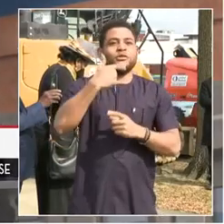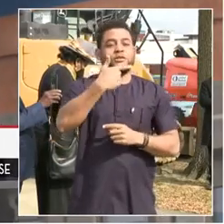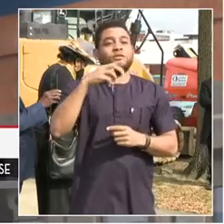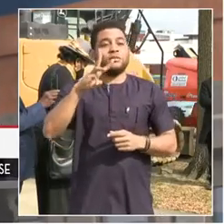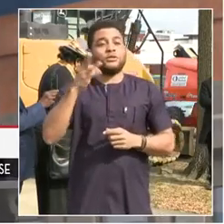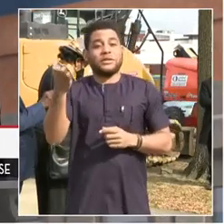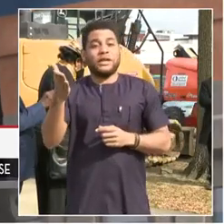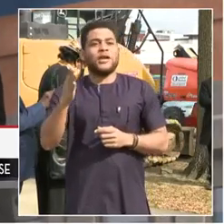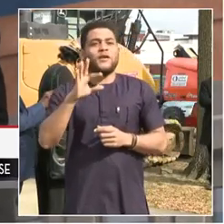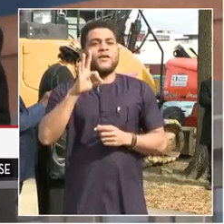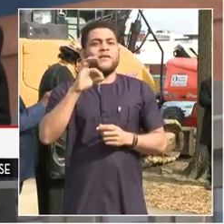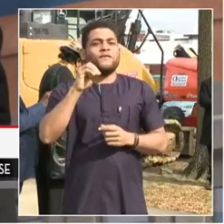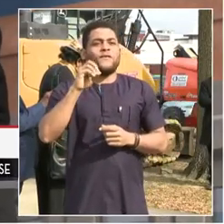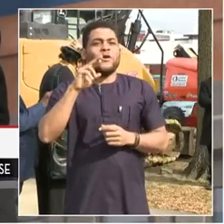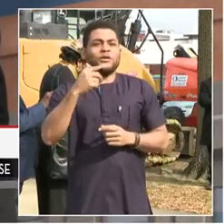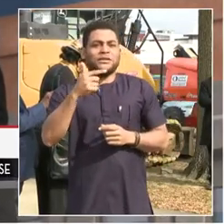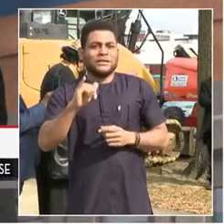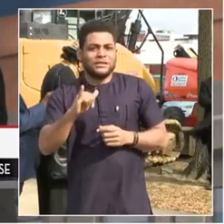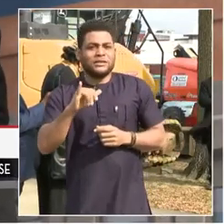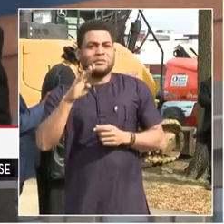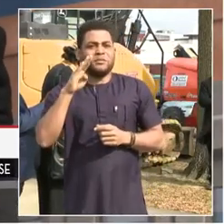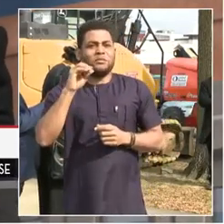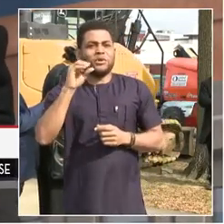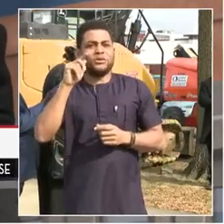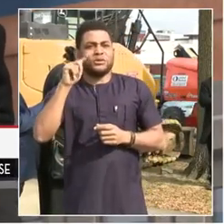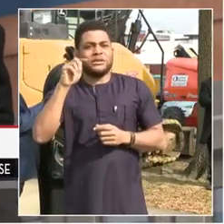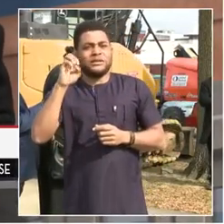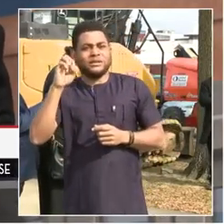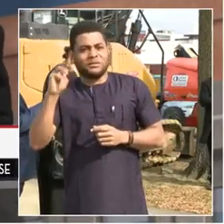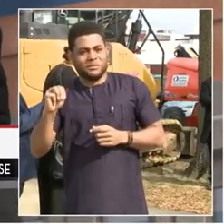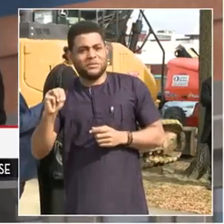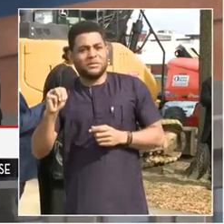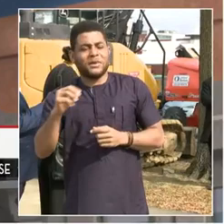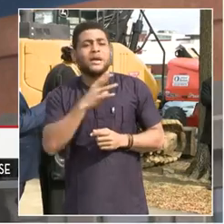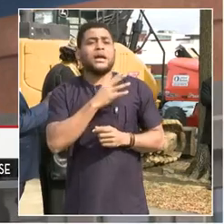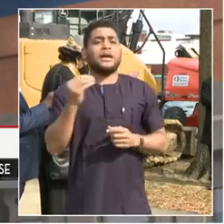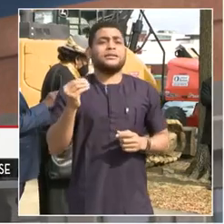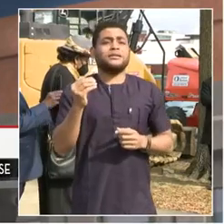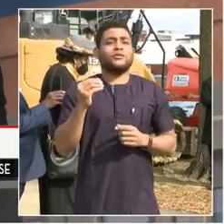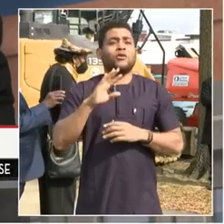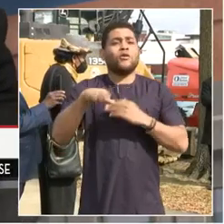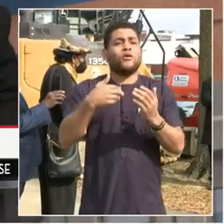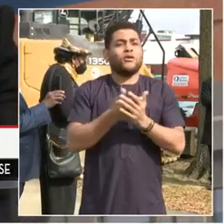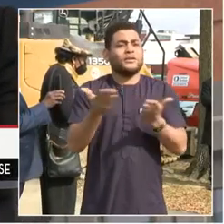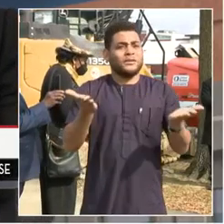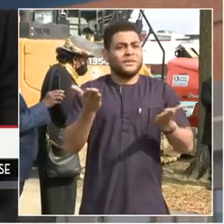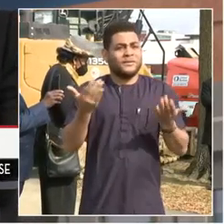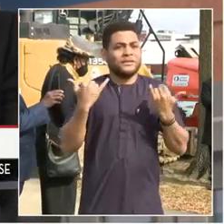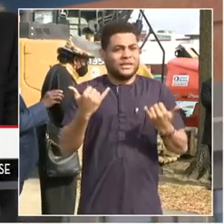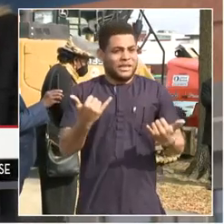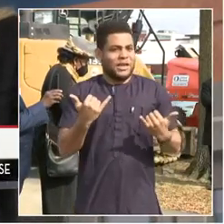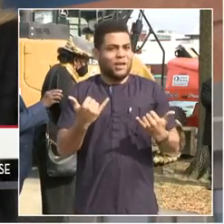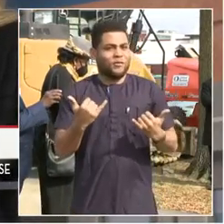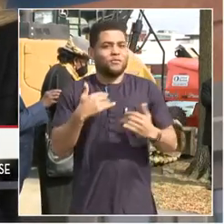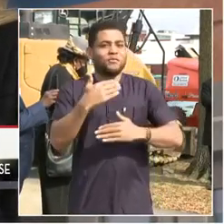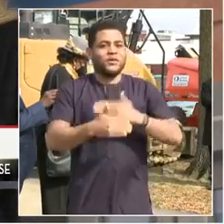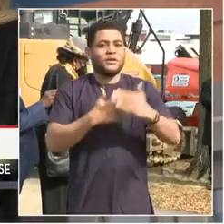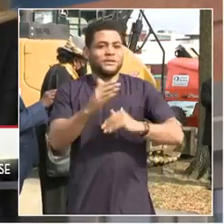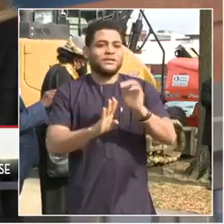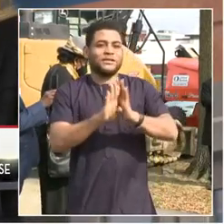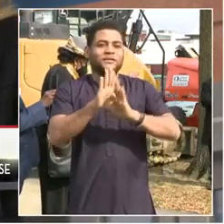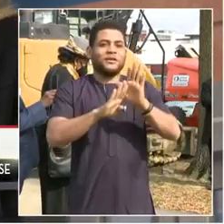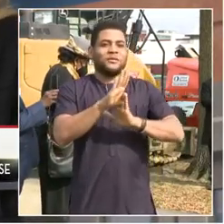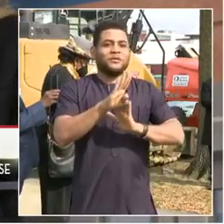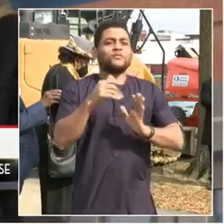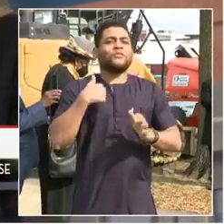new urgent cares and ambulatory services that are currently under development. The development of this comprehensive system